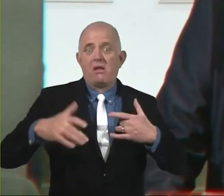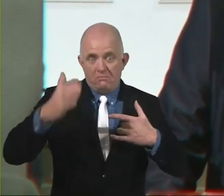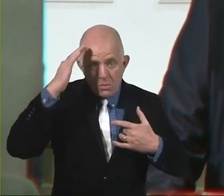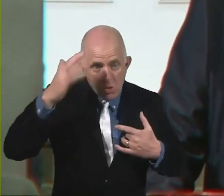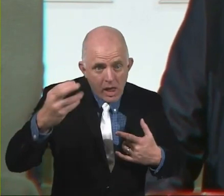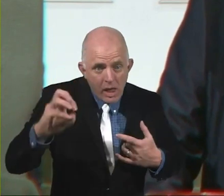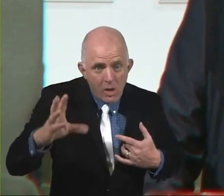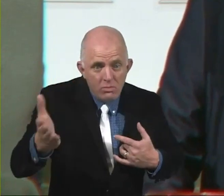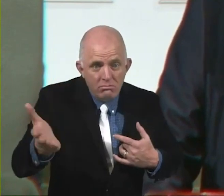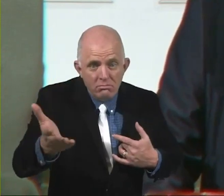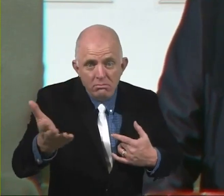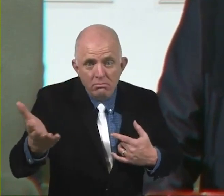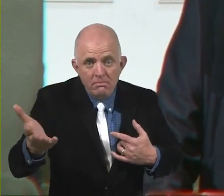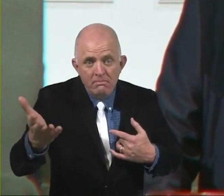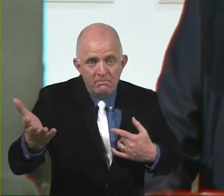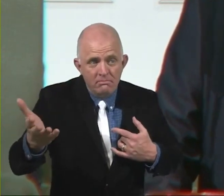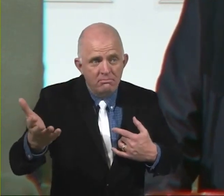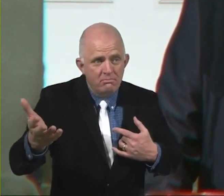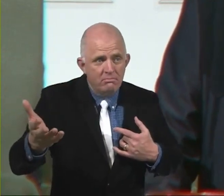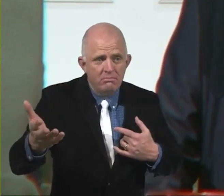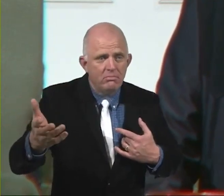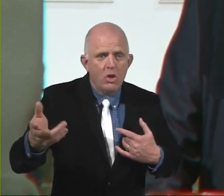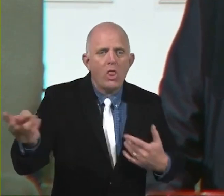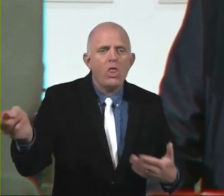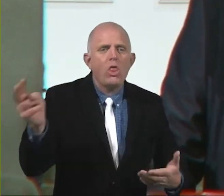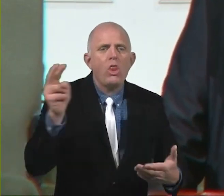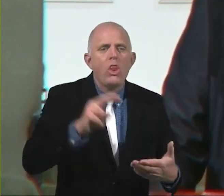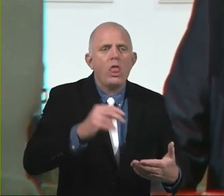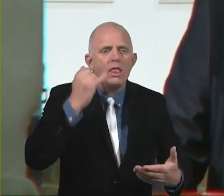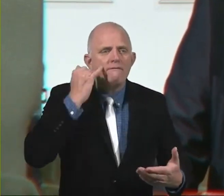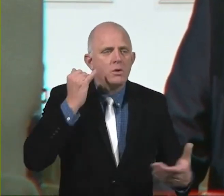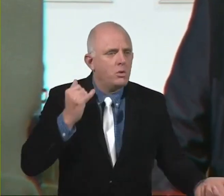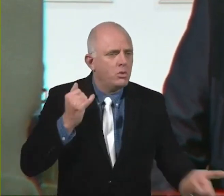Just take a look at all the cell phones that are in this building right now.